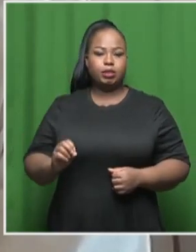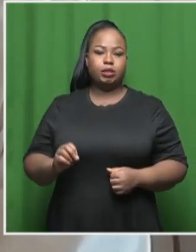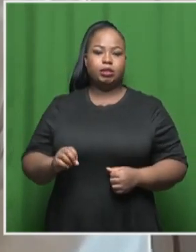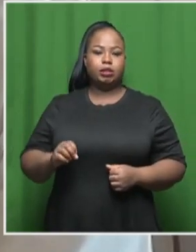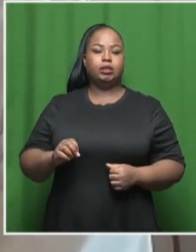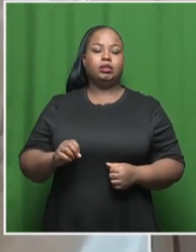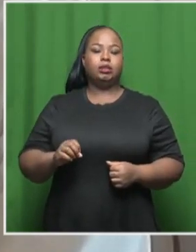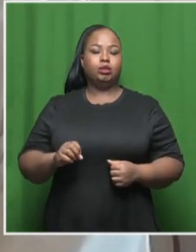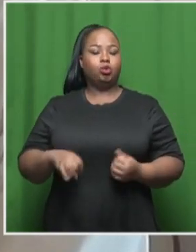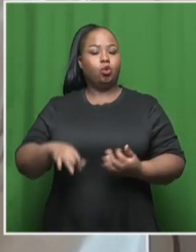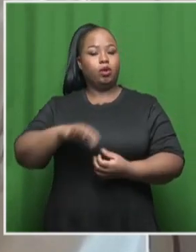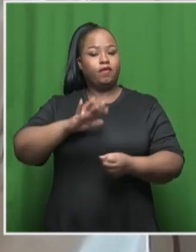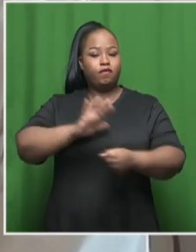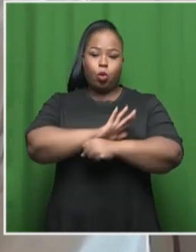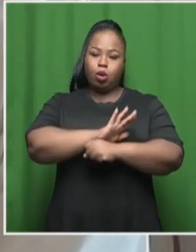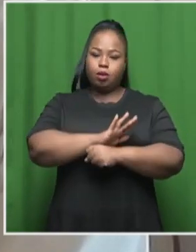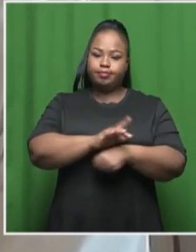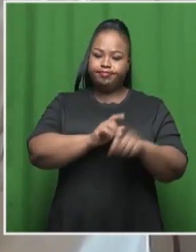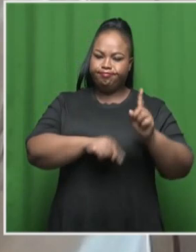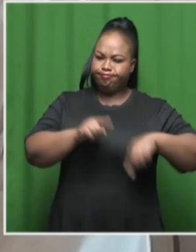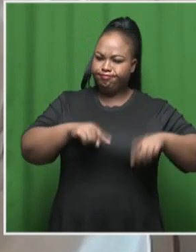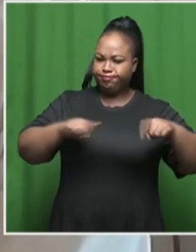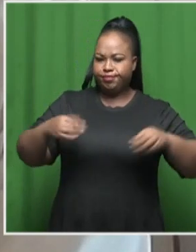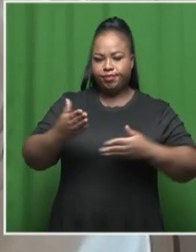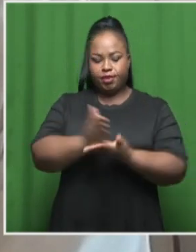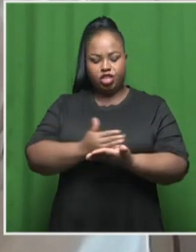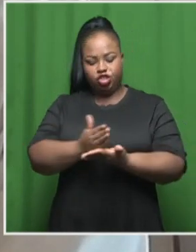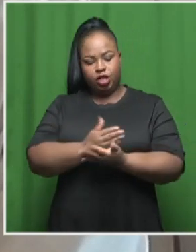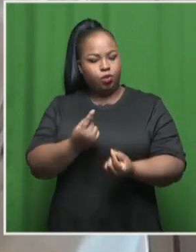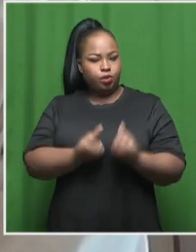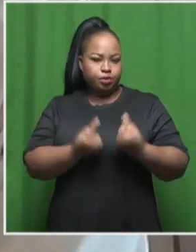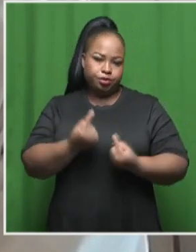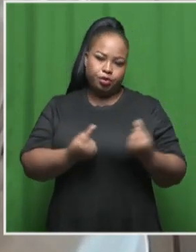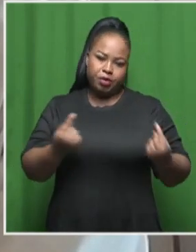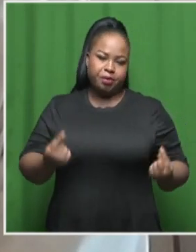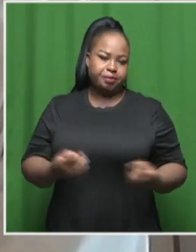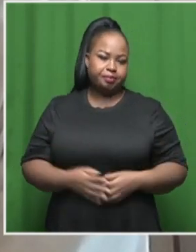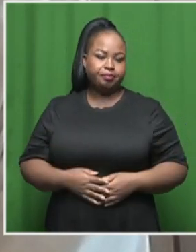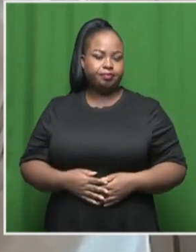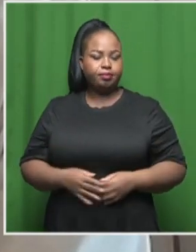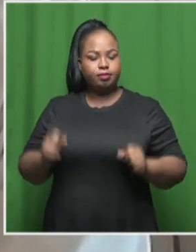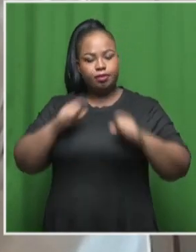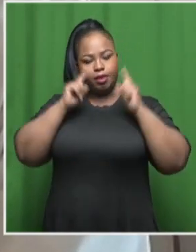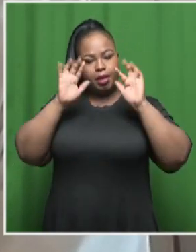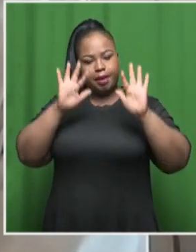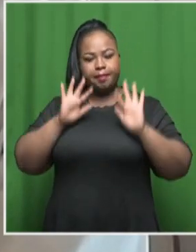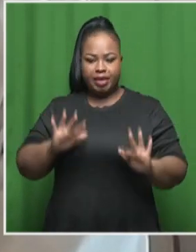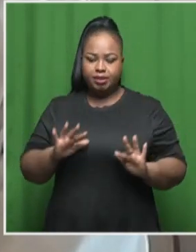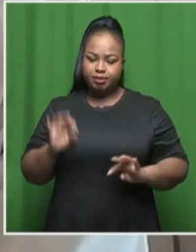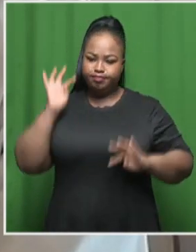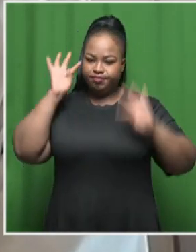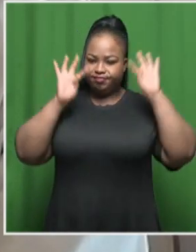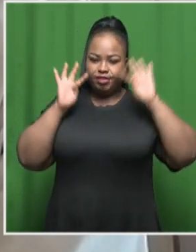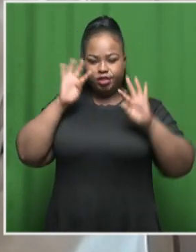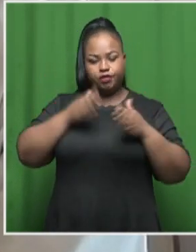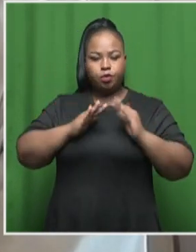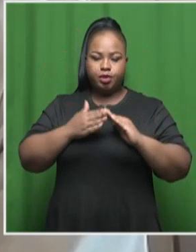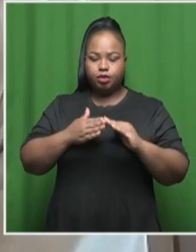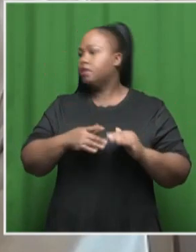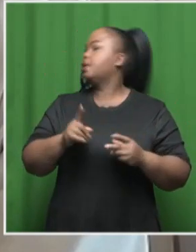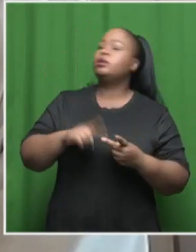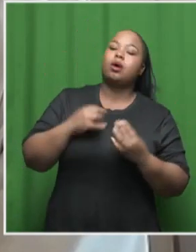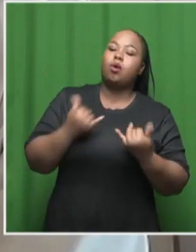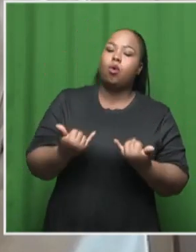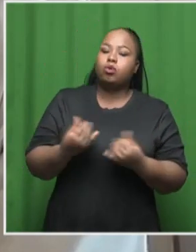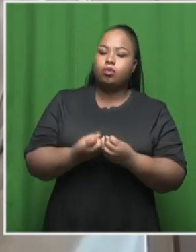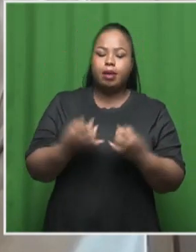events where these artists can share with each other. And it's just a really amazing creative community that has grown a